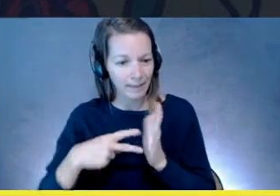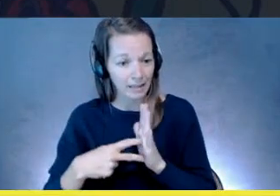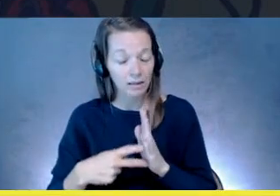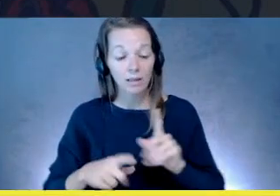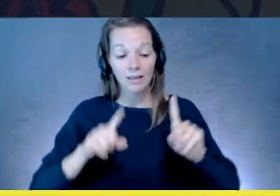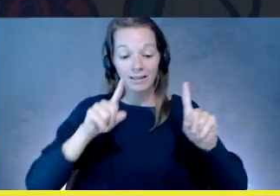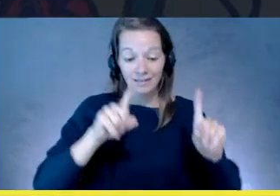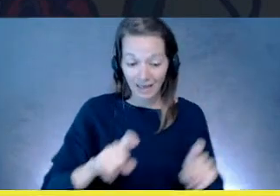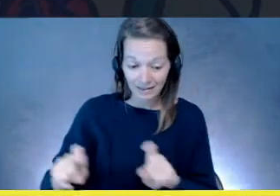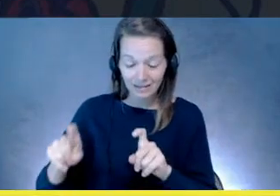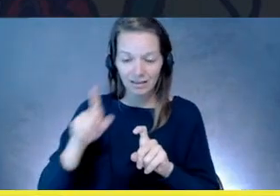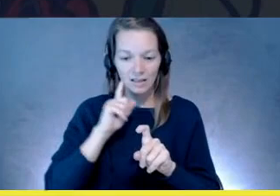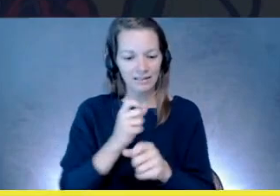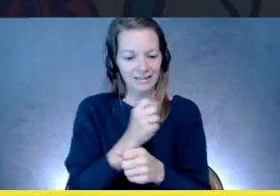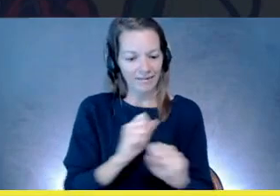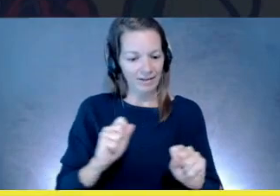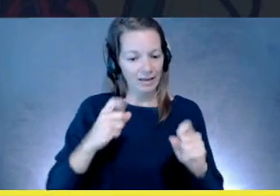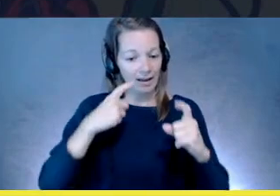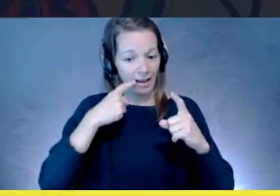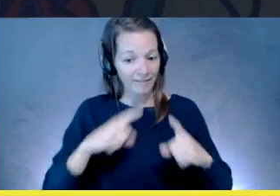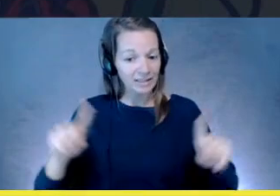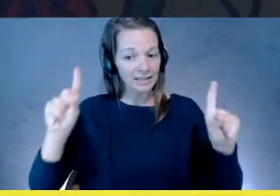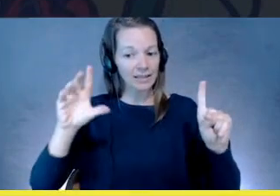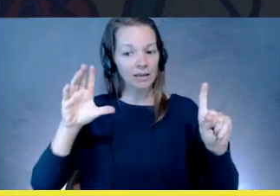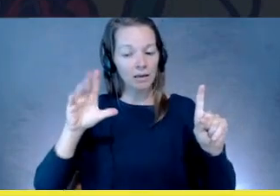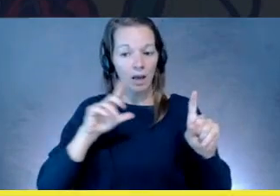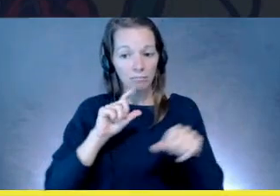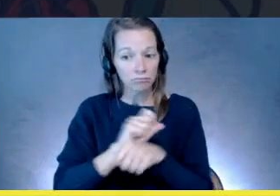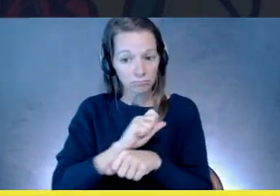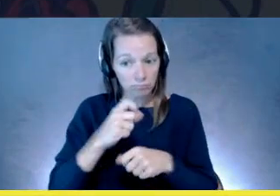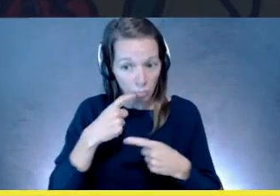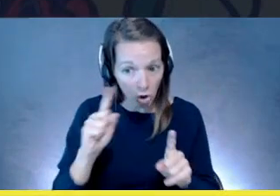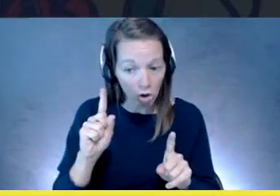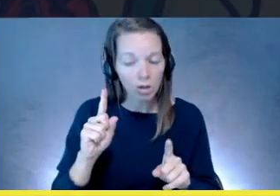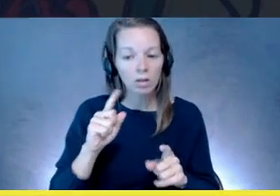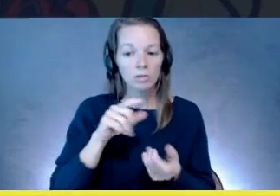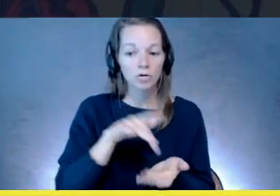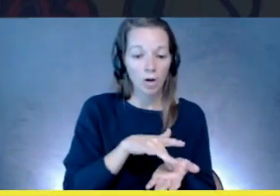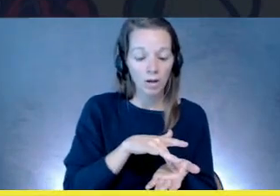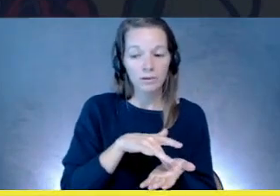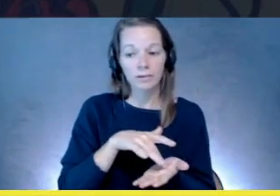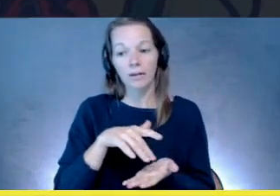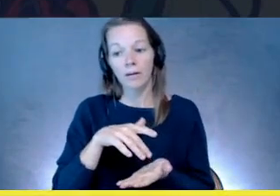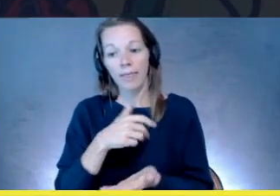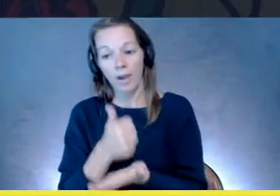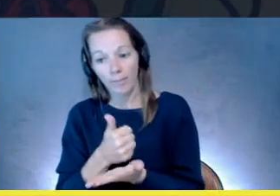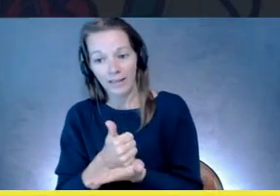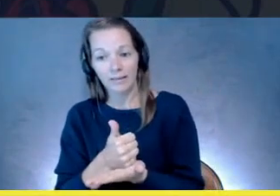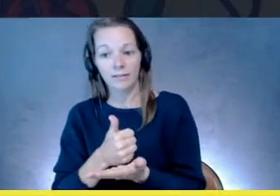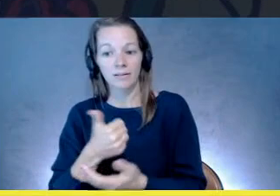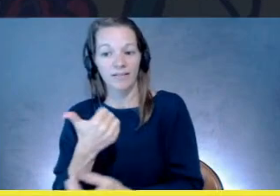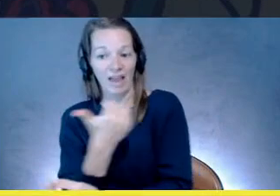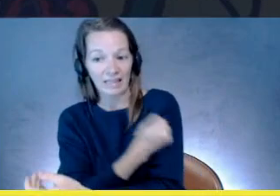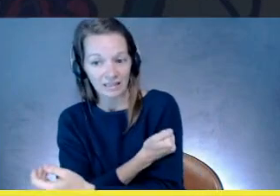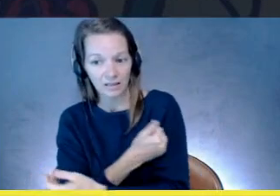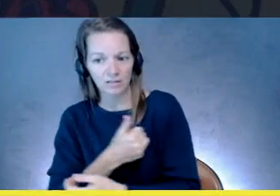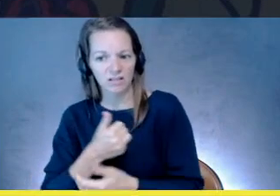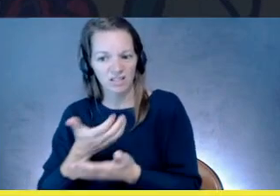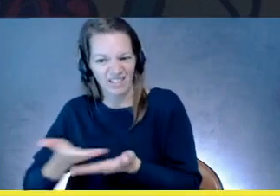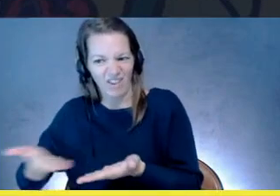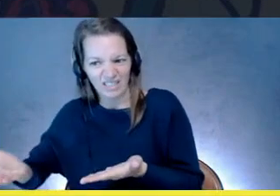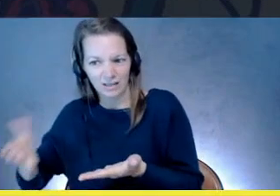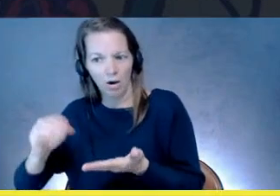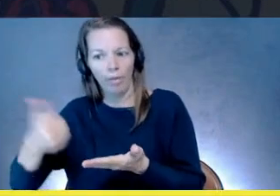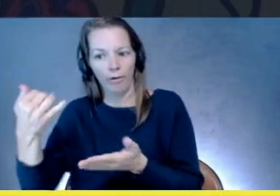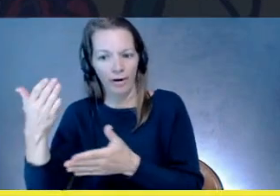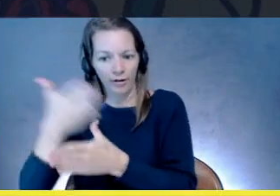the safety, efficacy, and effectiveness of drugs, therapies, vaccines, devices, and other interventions. They go through